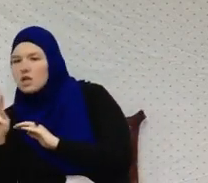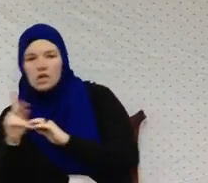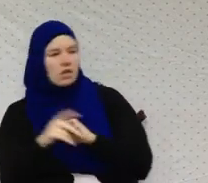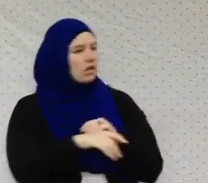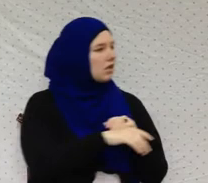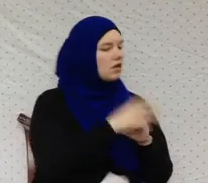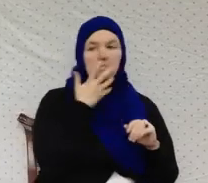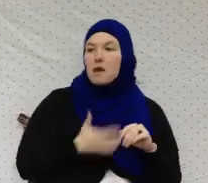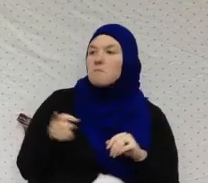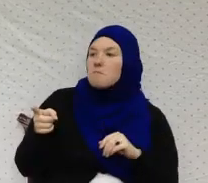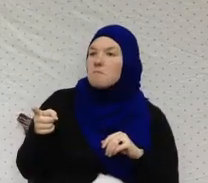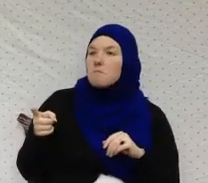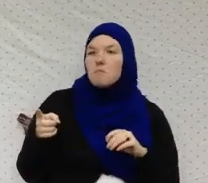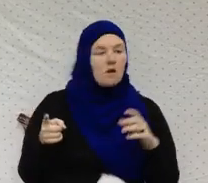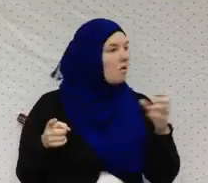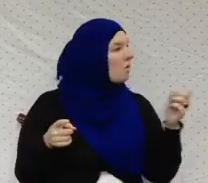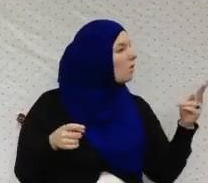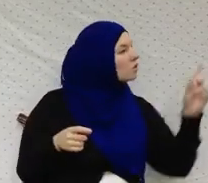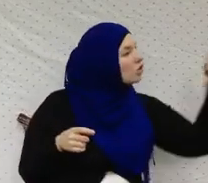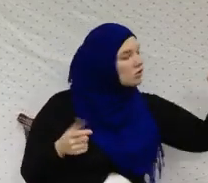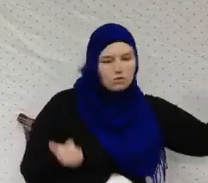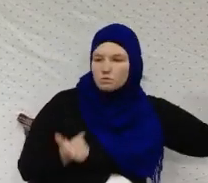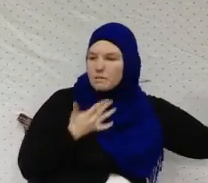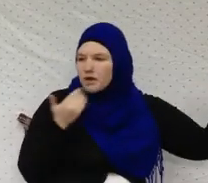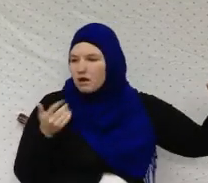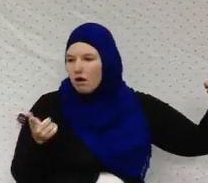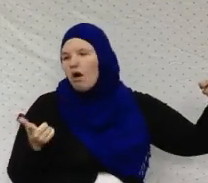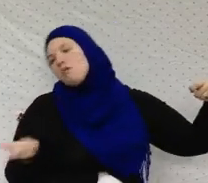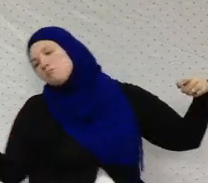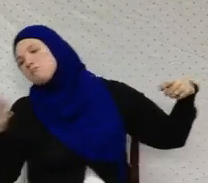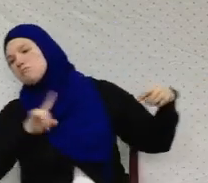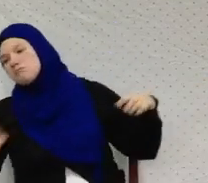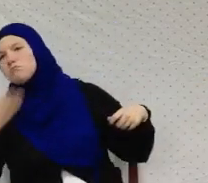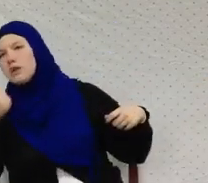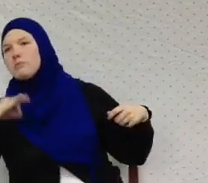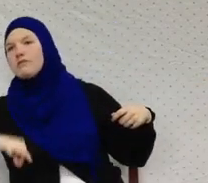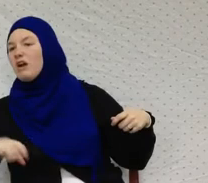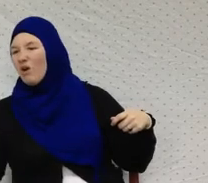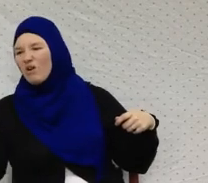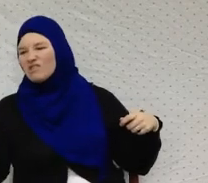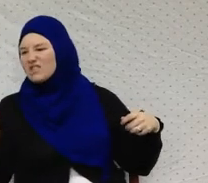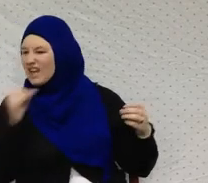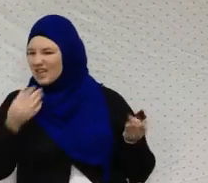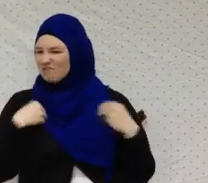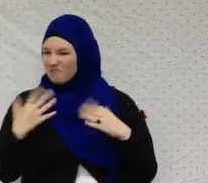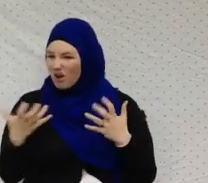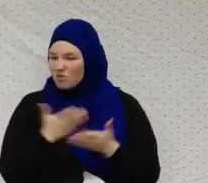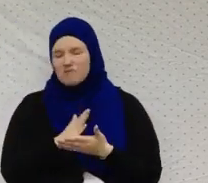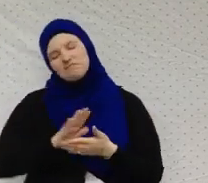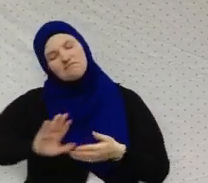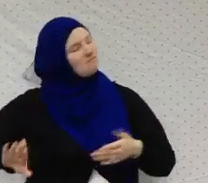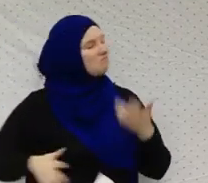or Islam, not that the sheikh is Islam, but a reference, based on our expectation.